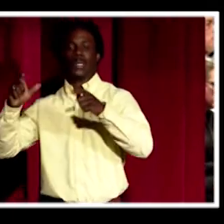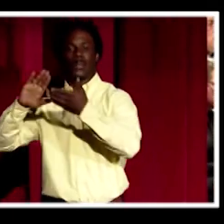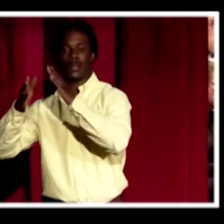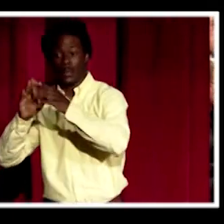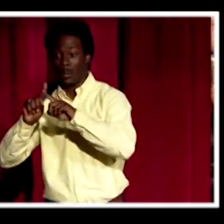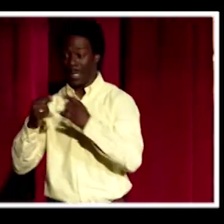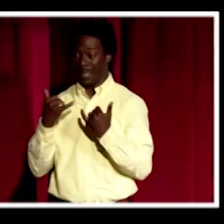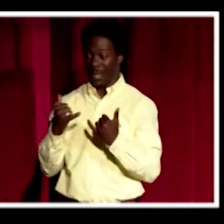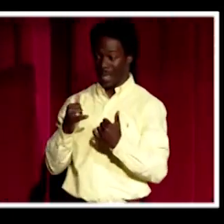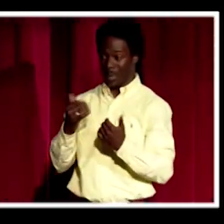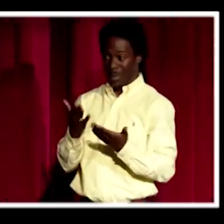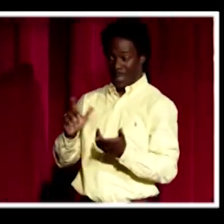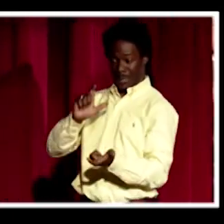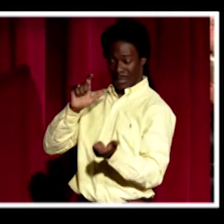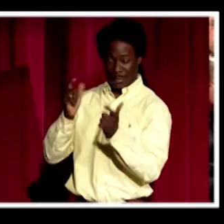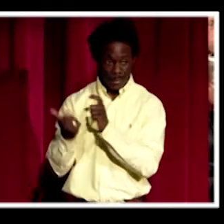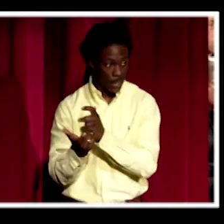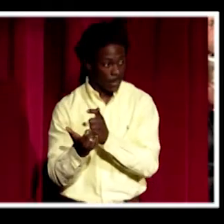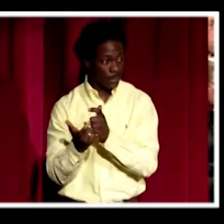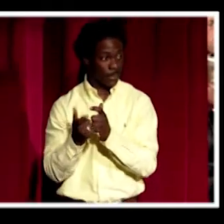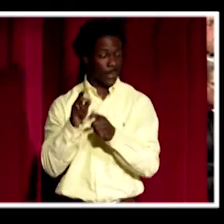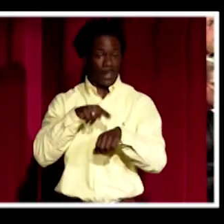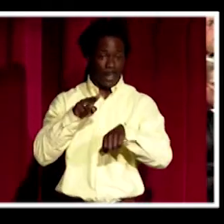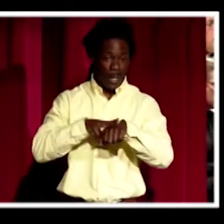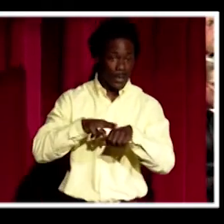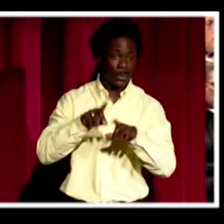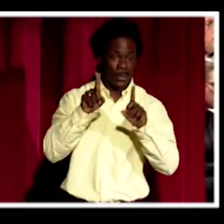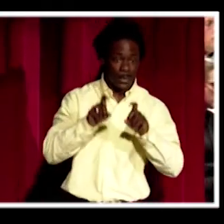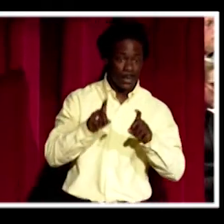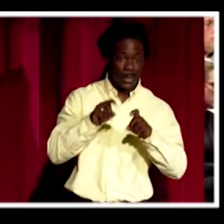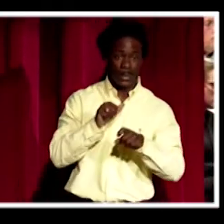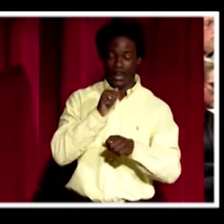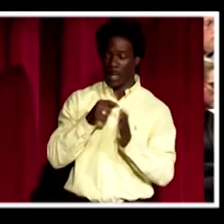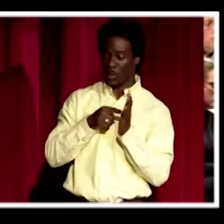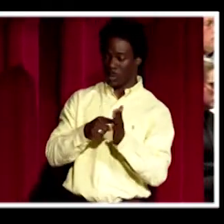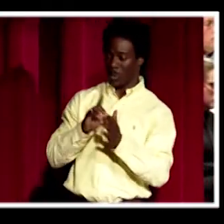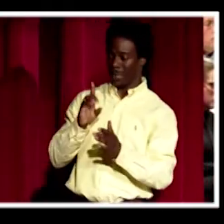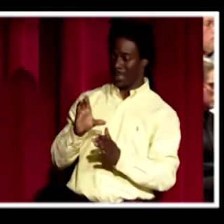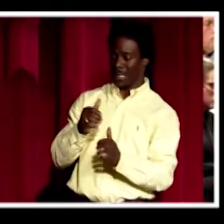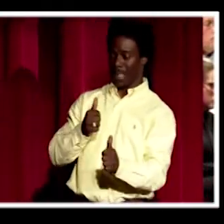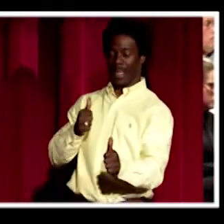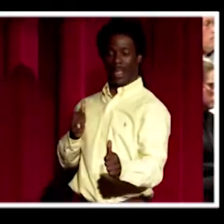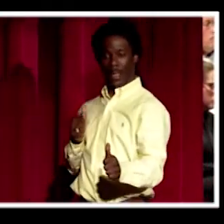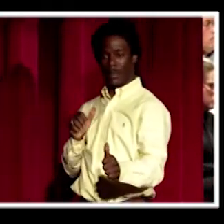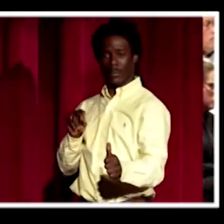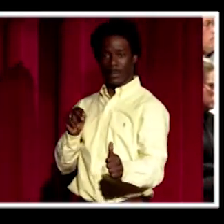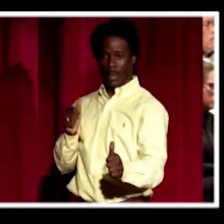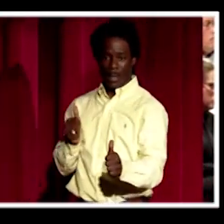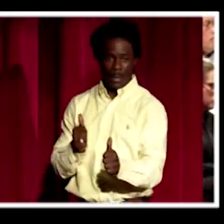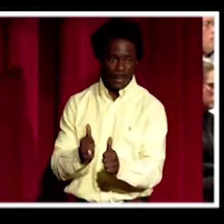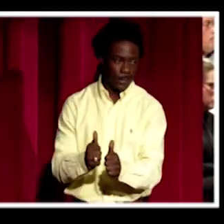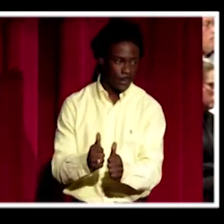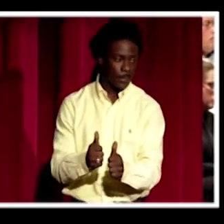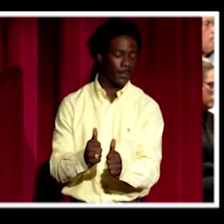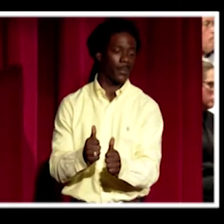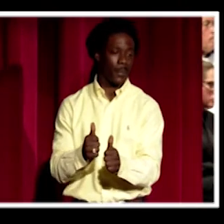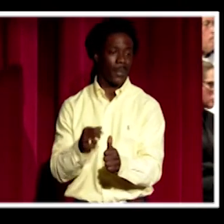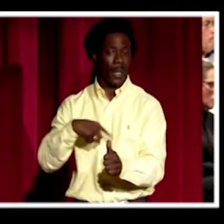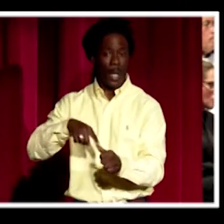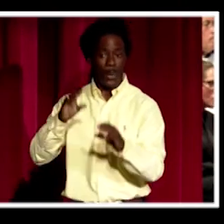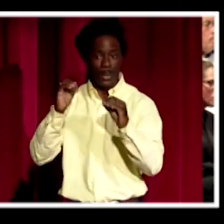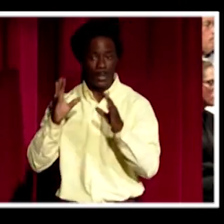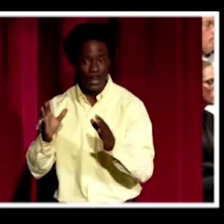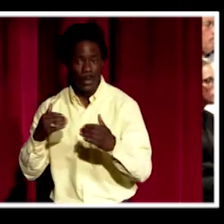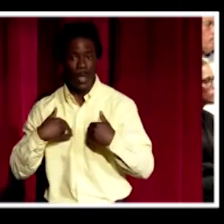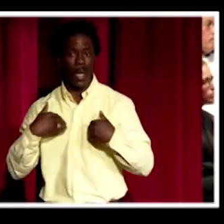today, things are different. National assessments no longer show our students lagging behind their peers. Our teachers